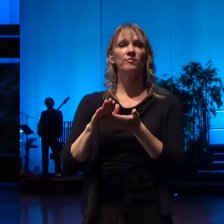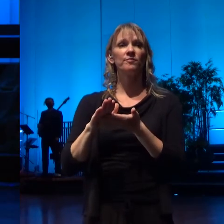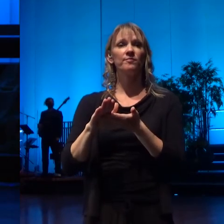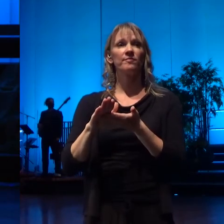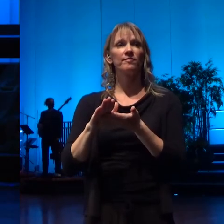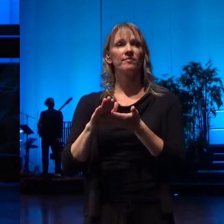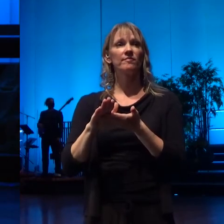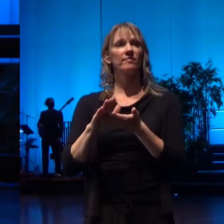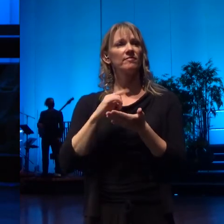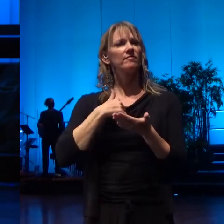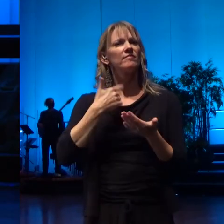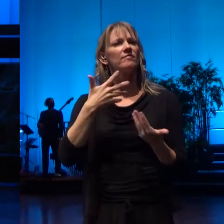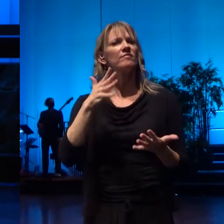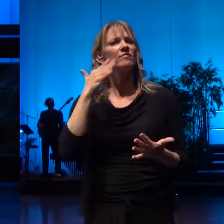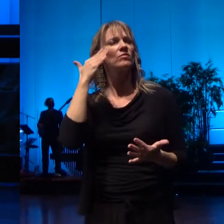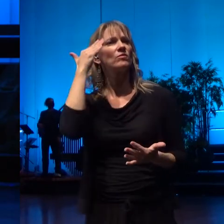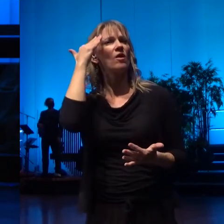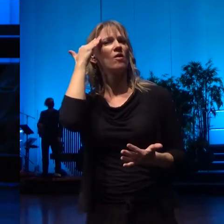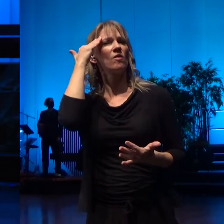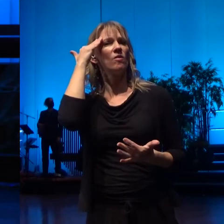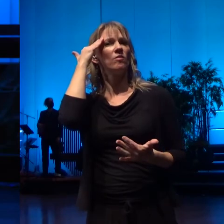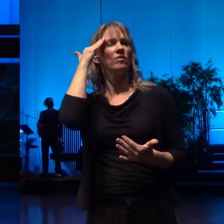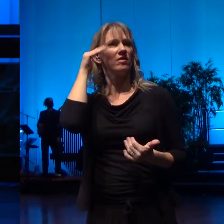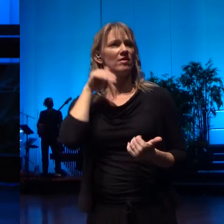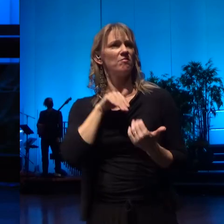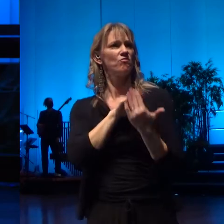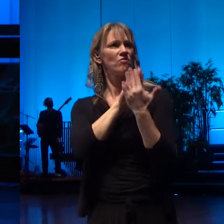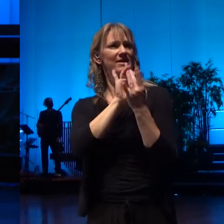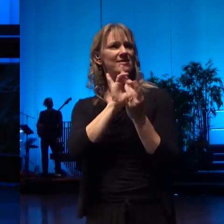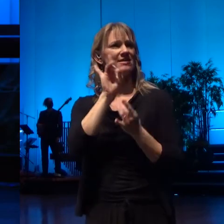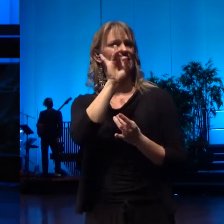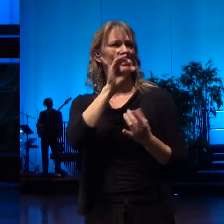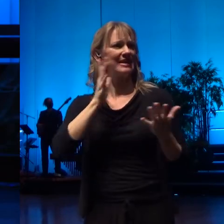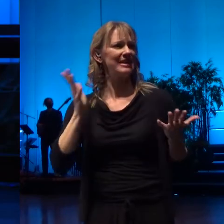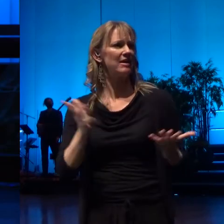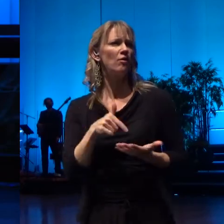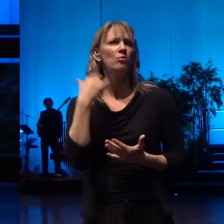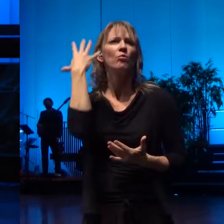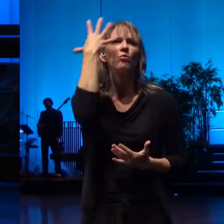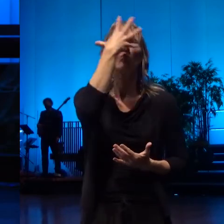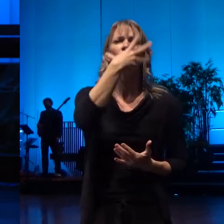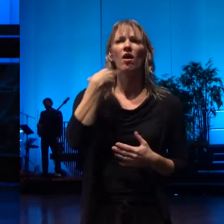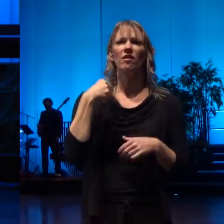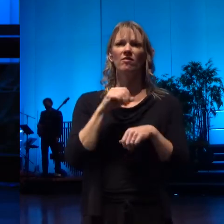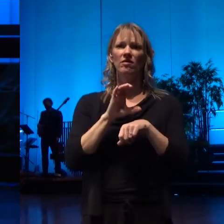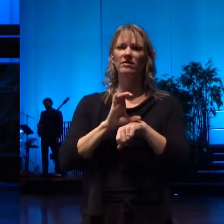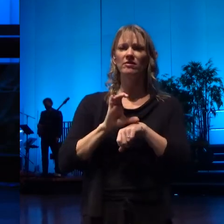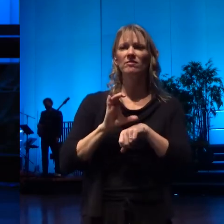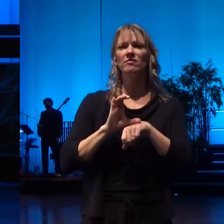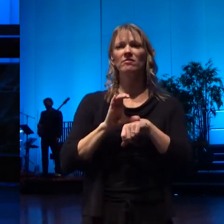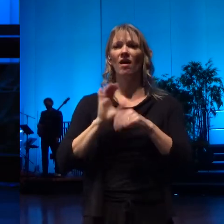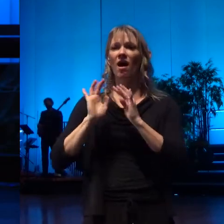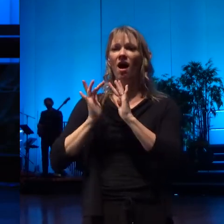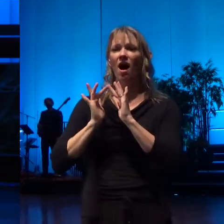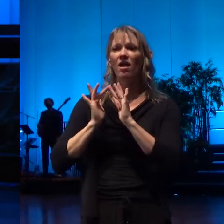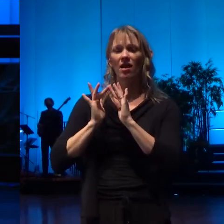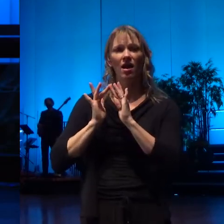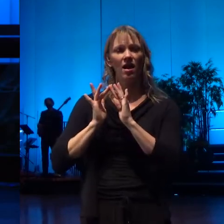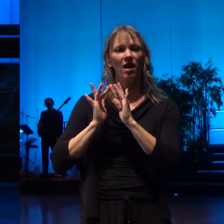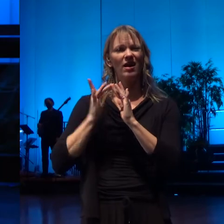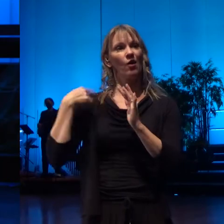And I behold the very presence right where we are. Here in this beautiful sanctuary and online, we are